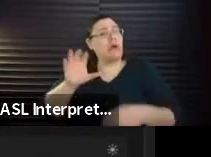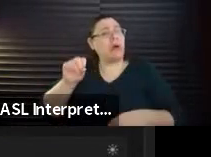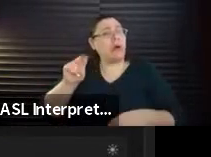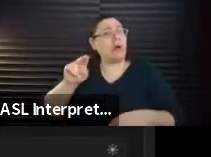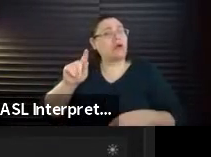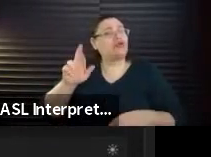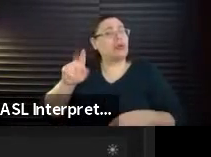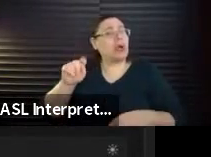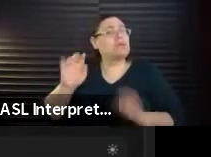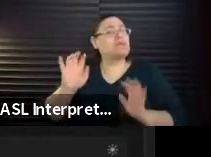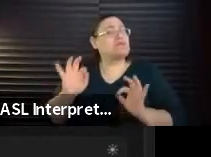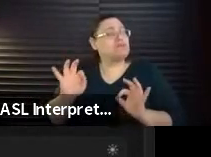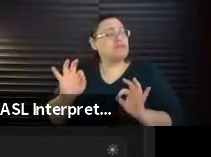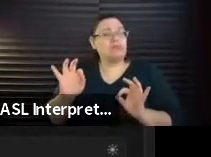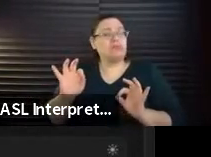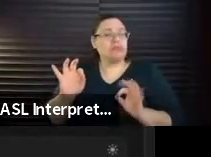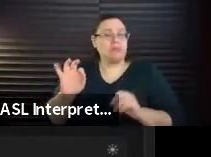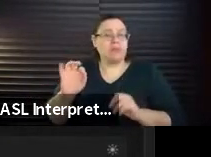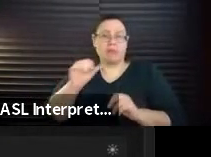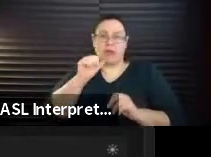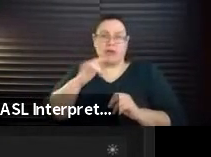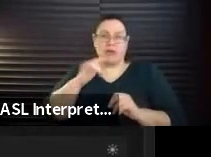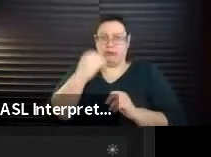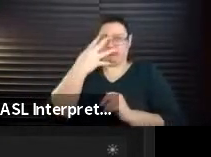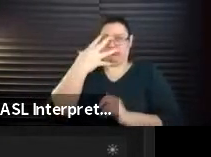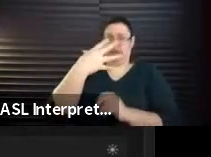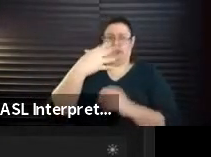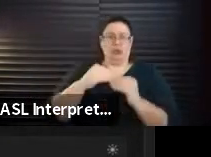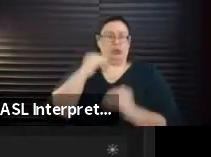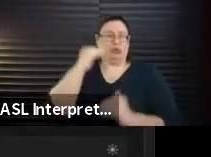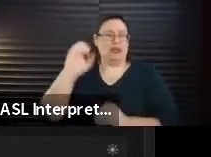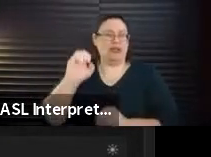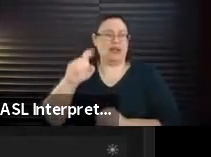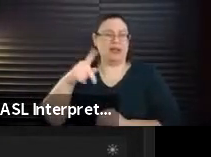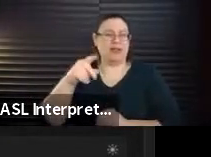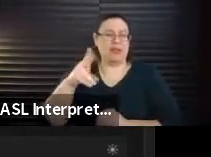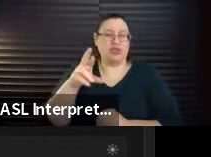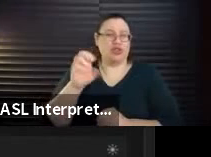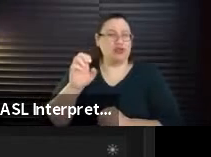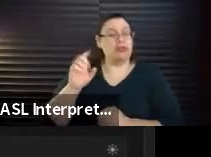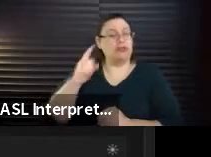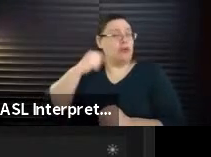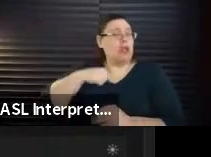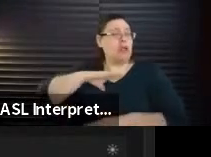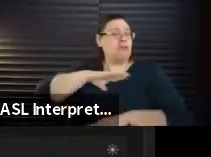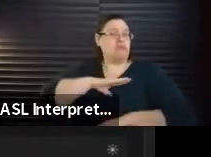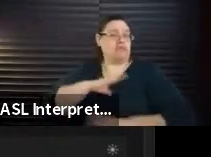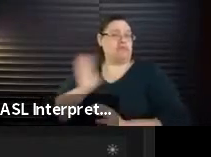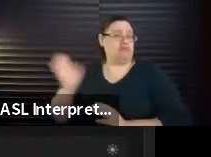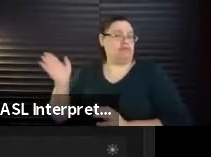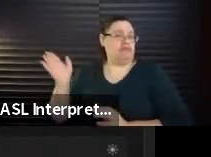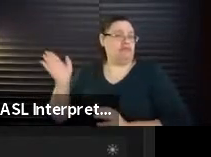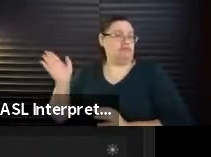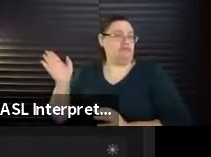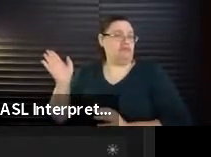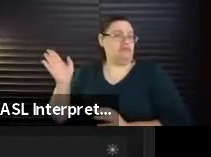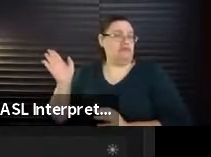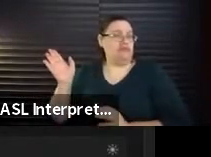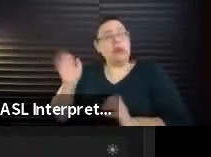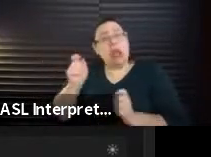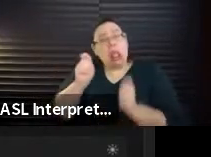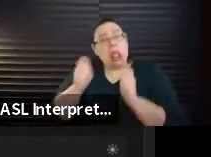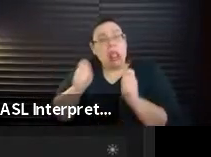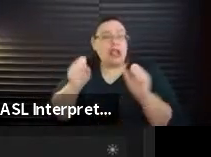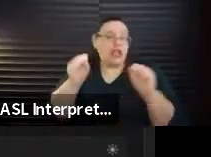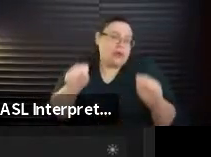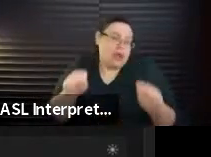then also not feel like it's overexposed. And so basically about there's where we might go. We might do a little bit additional tweaking based on